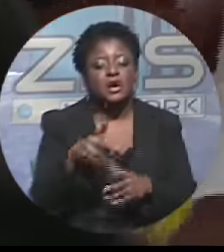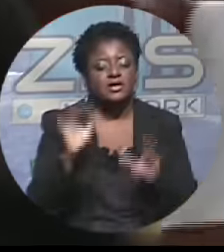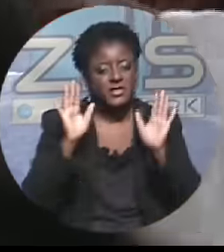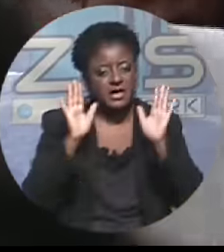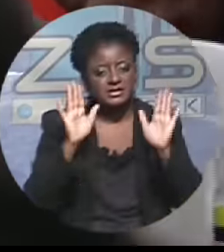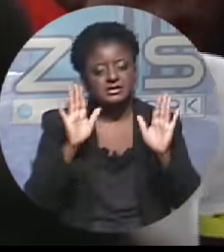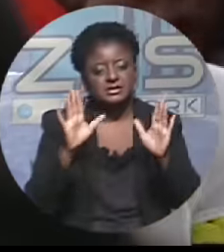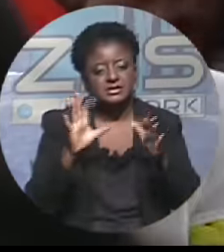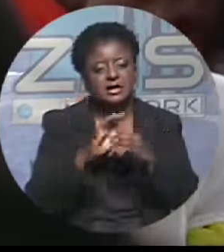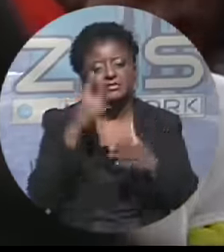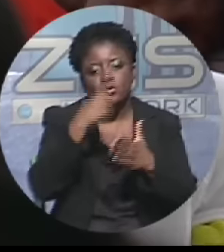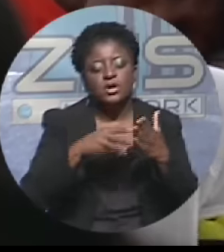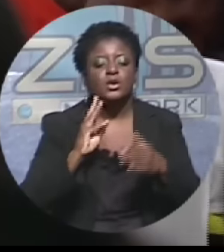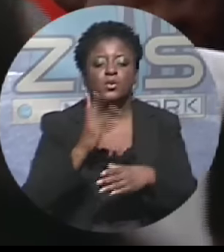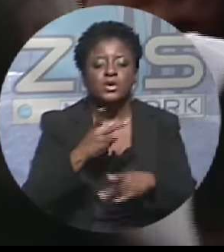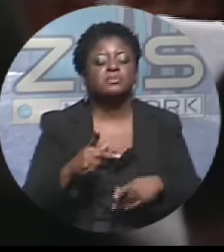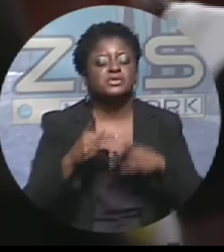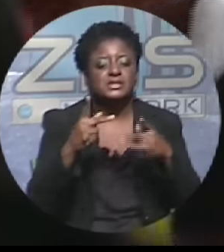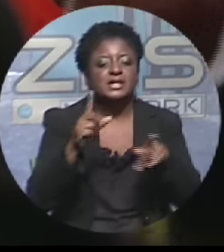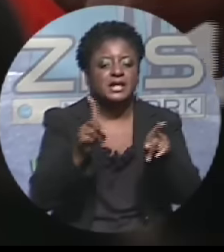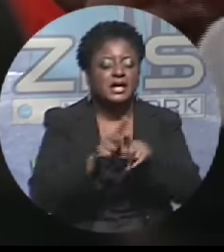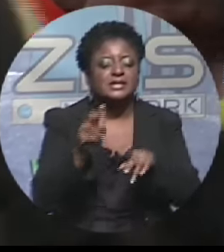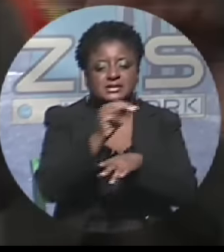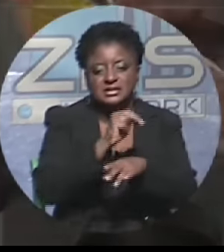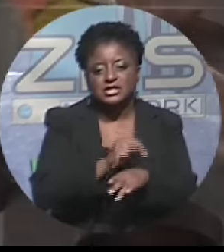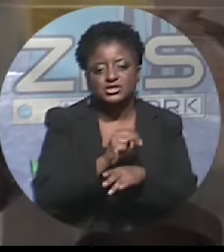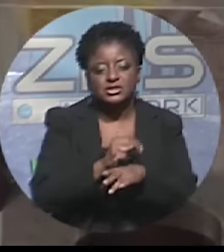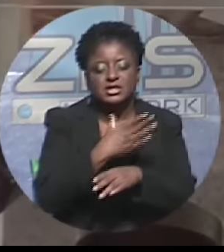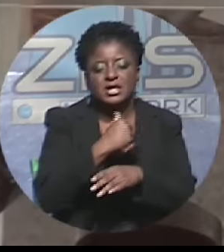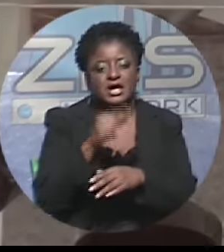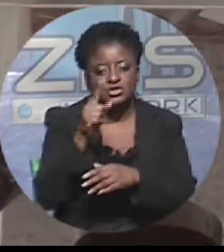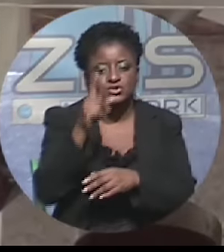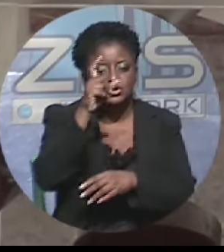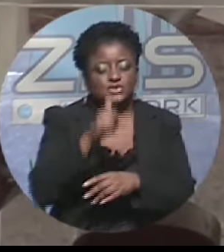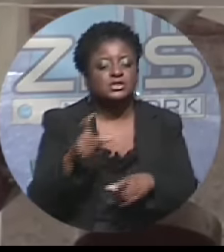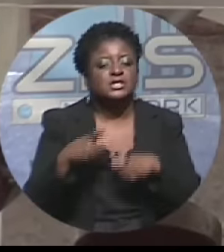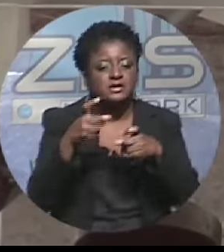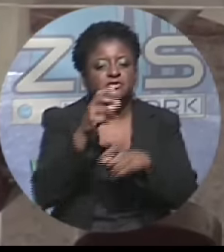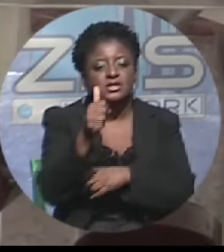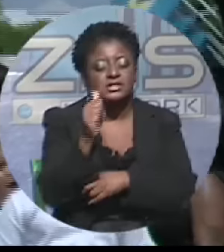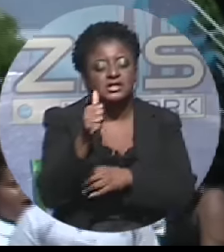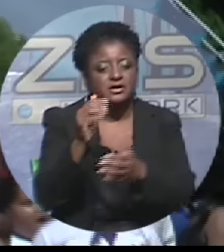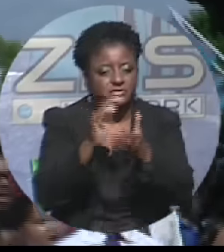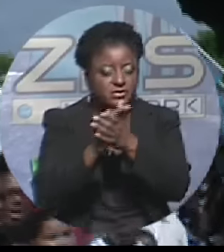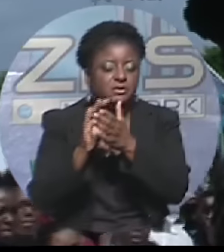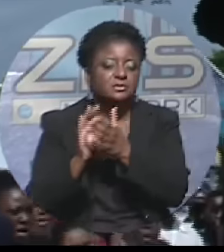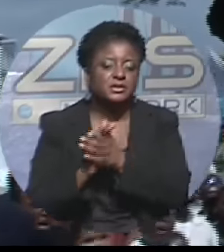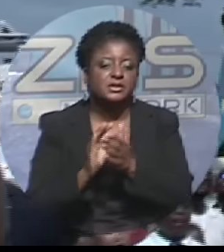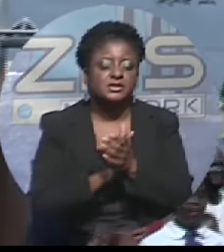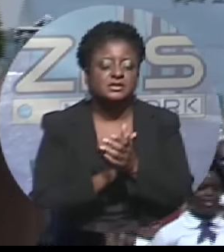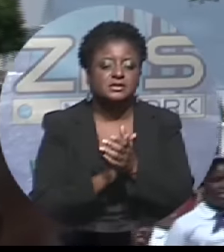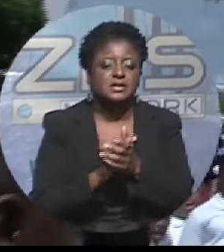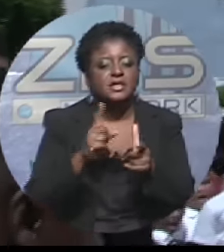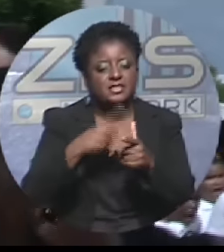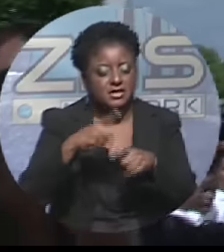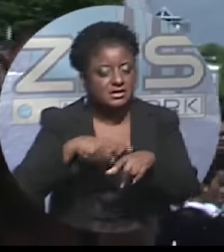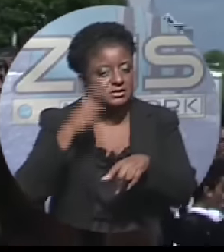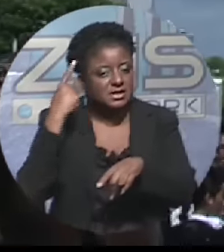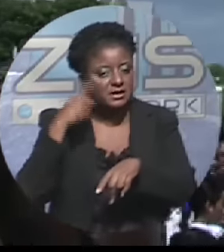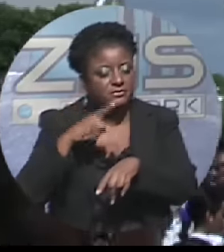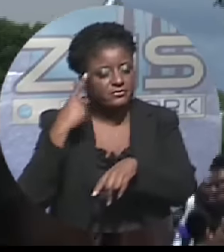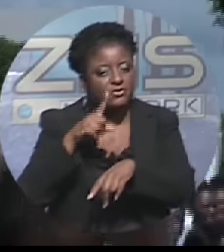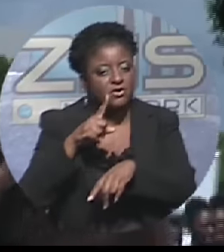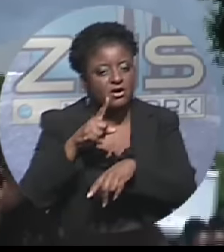excellence of what we present as a nation. And you should give yourself a round of applause. It was then time for the